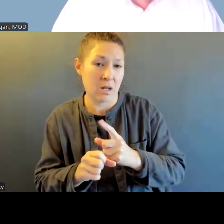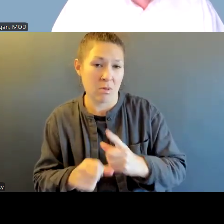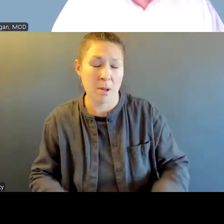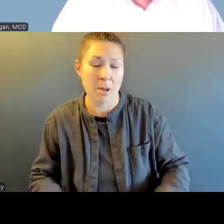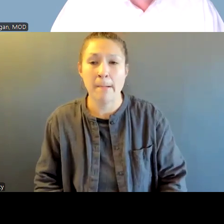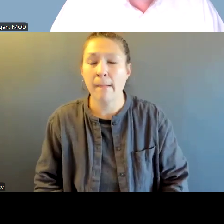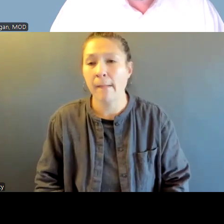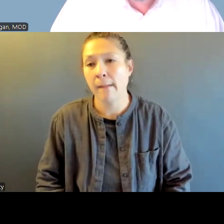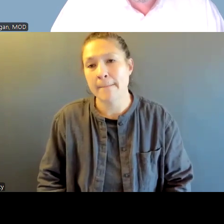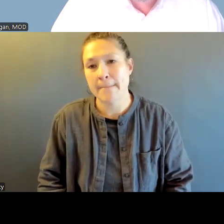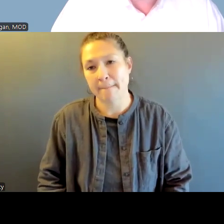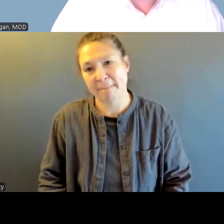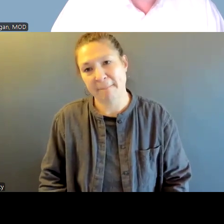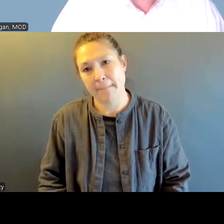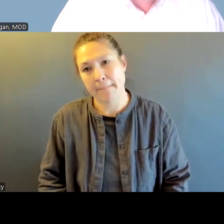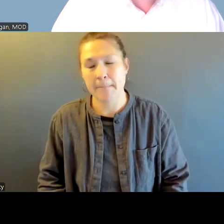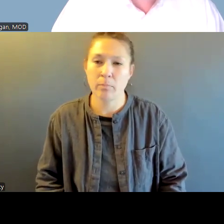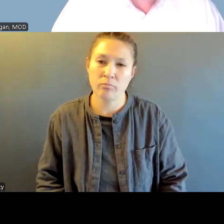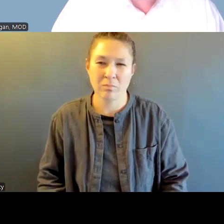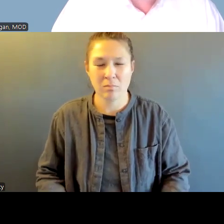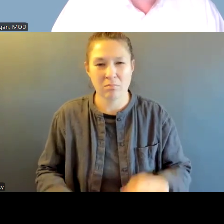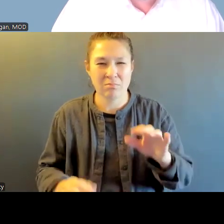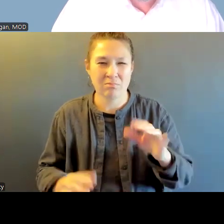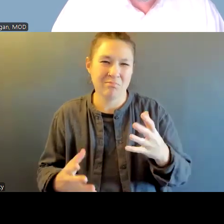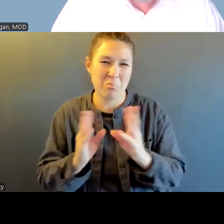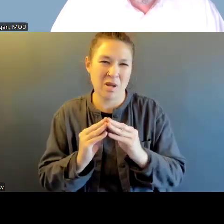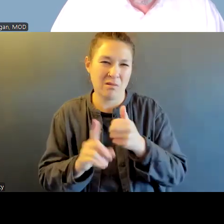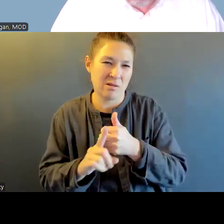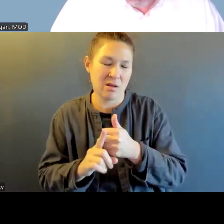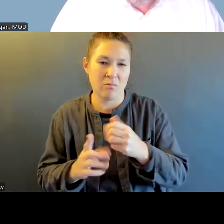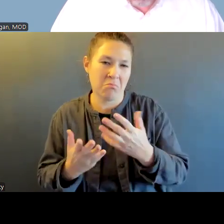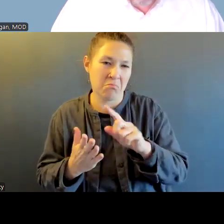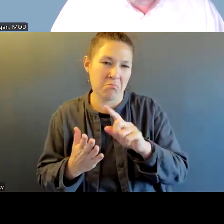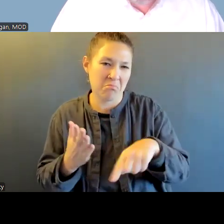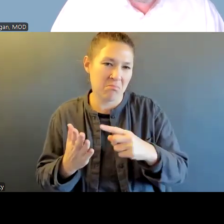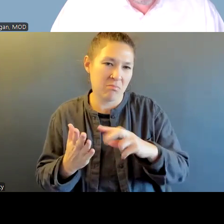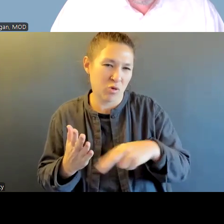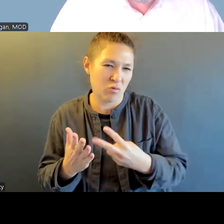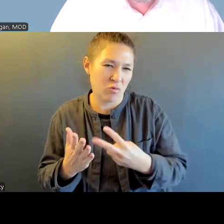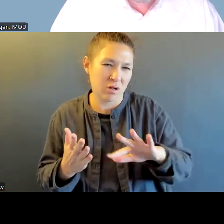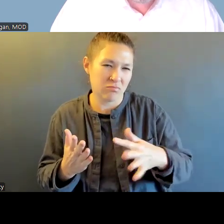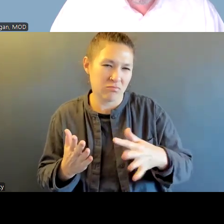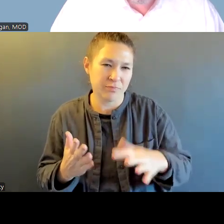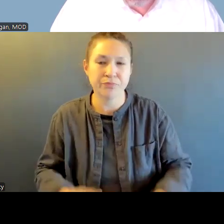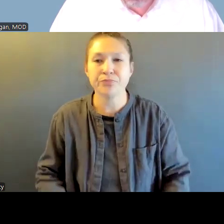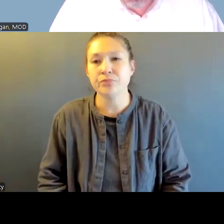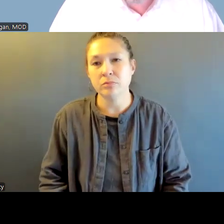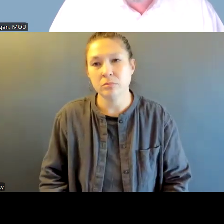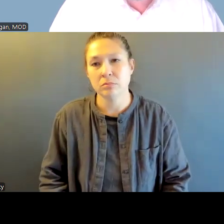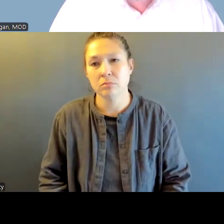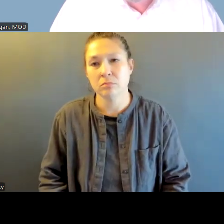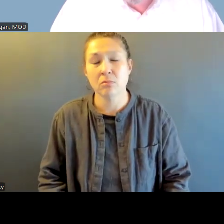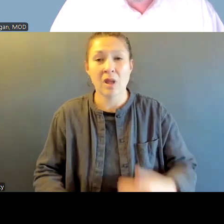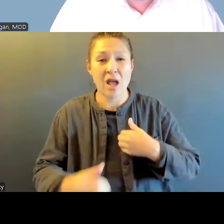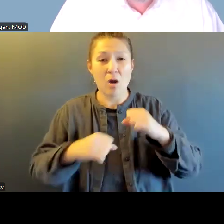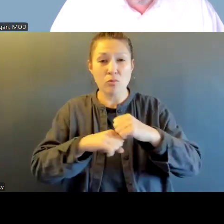the monthly meetings typically last 1 to 2 hours. These meetings follow a structured format. The chairperson prepares